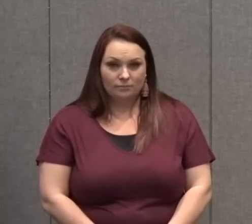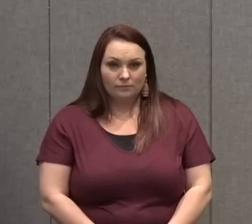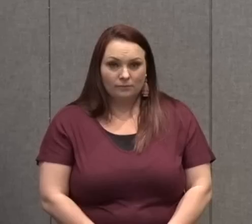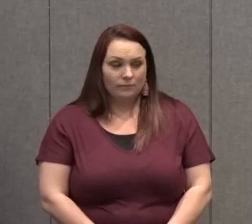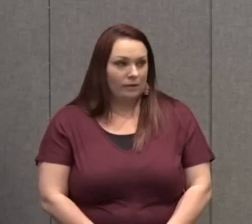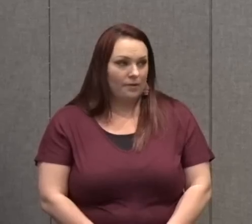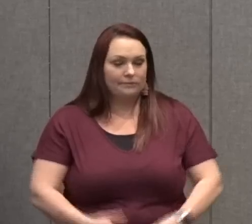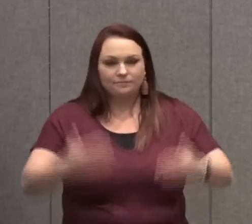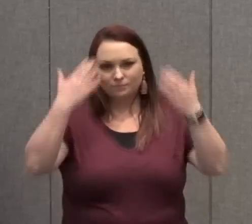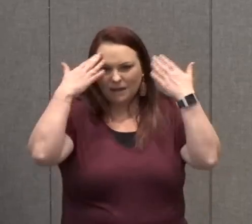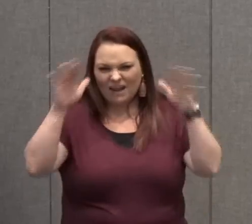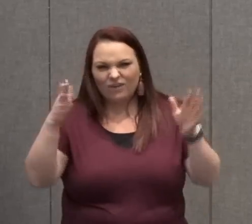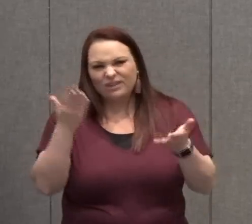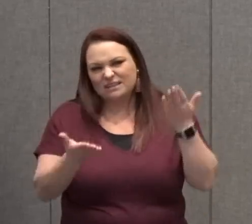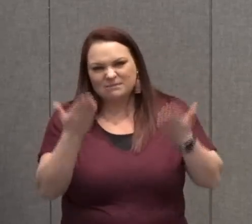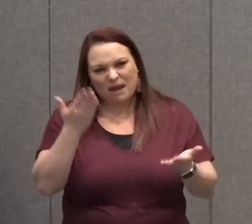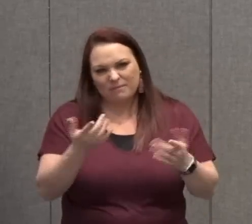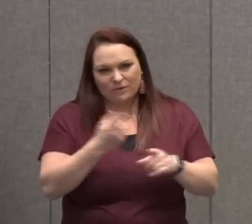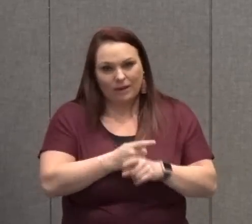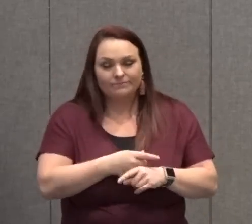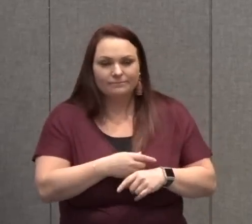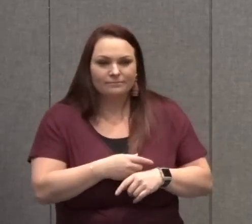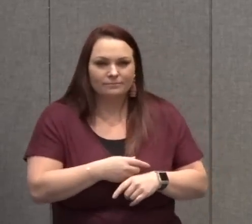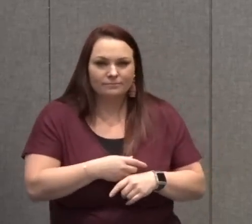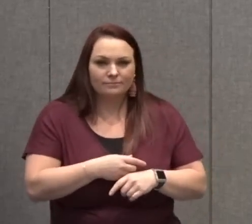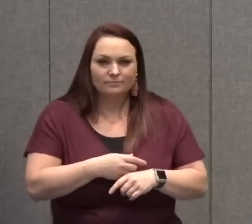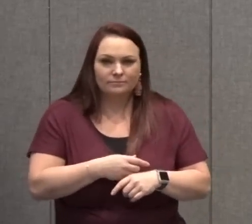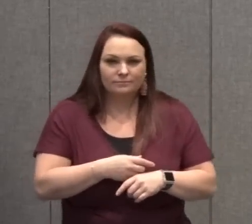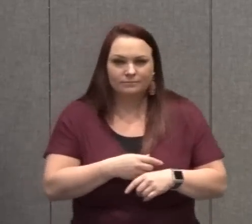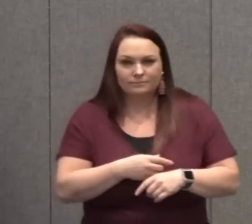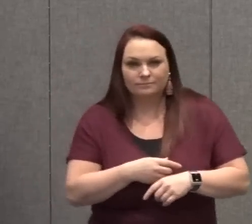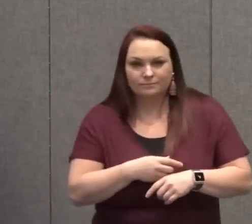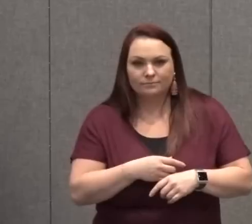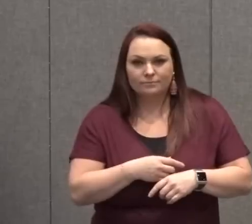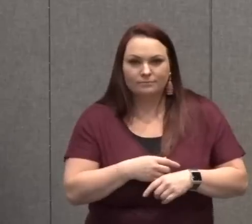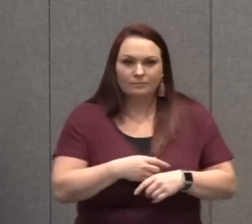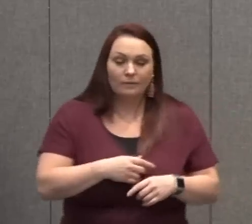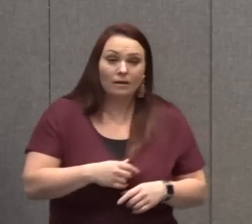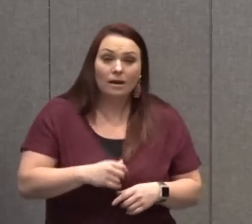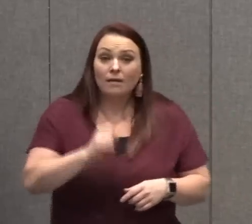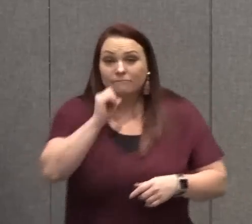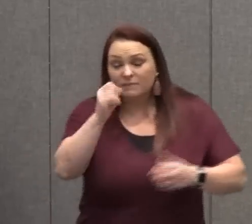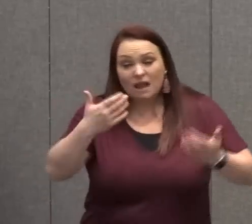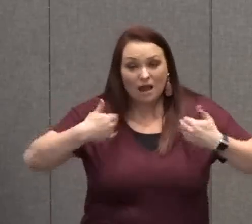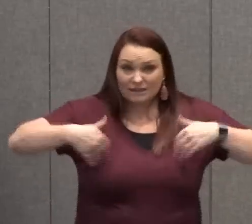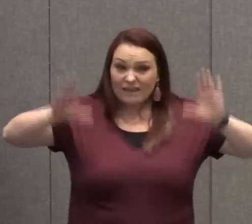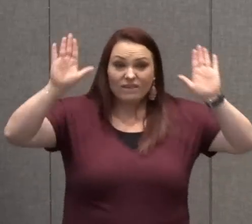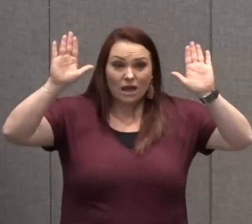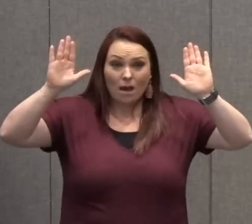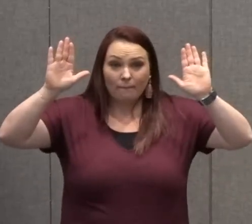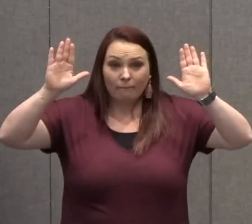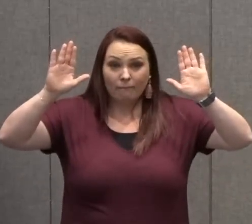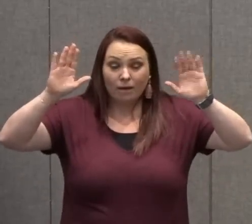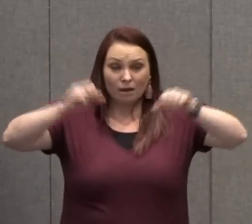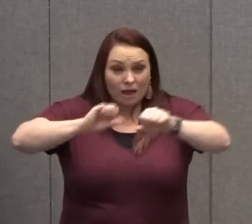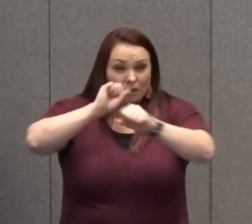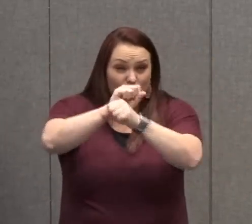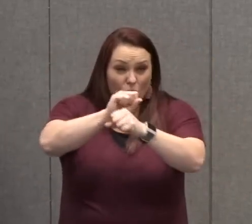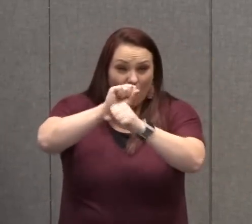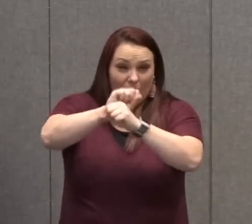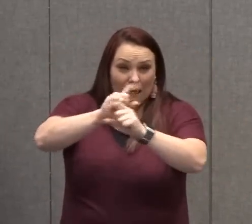I don't know this might be it yeah okay there we go not giving up and working towards